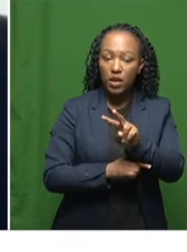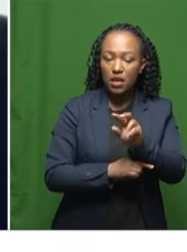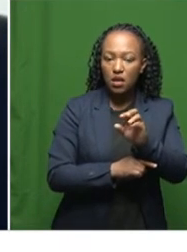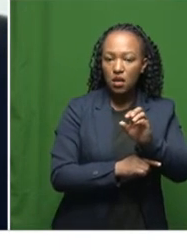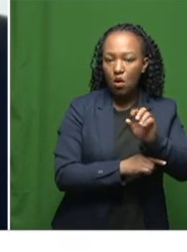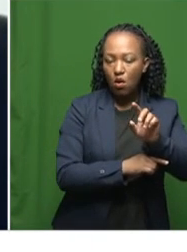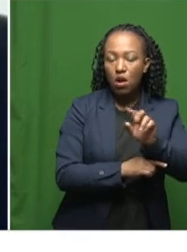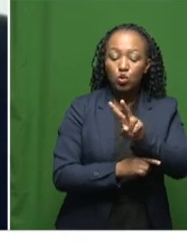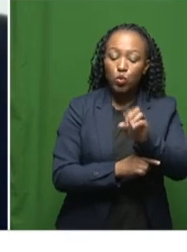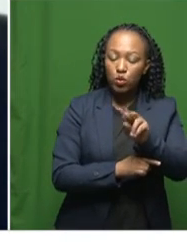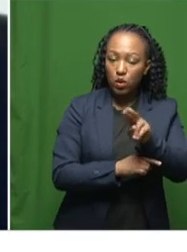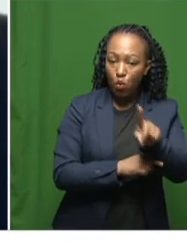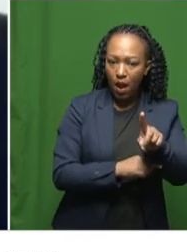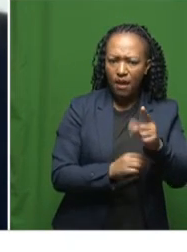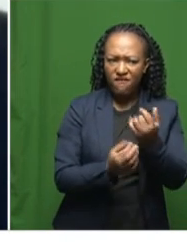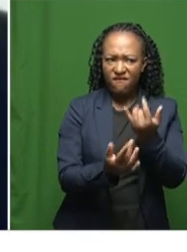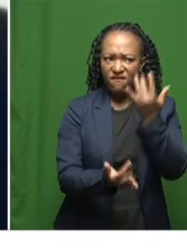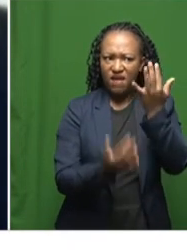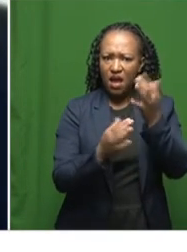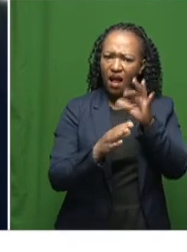Mr. Dakela?